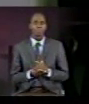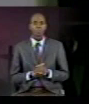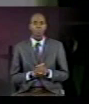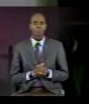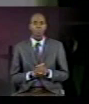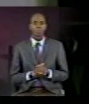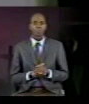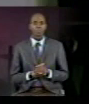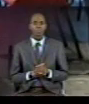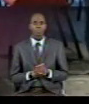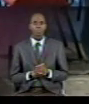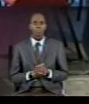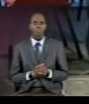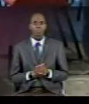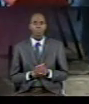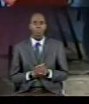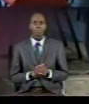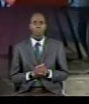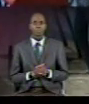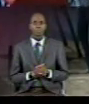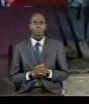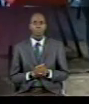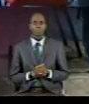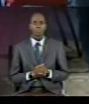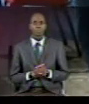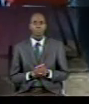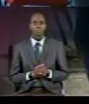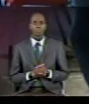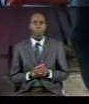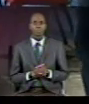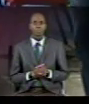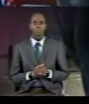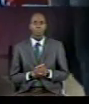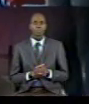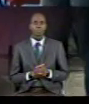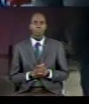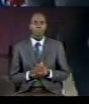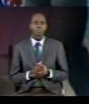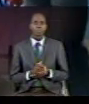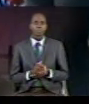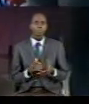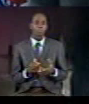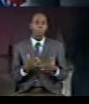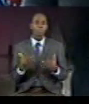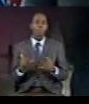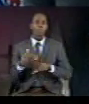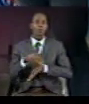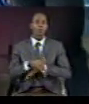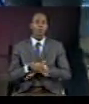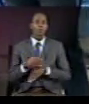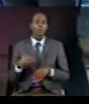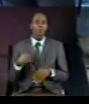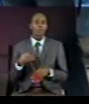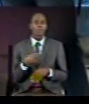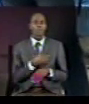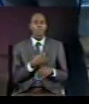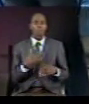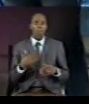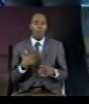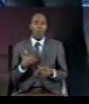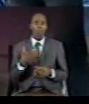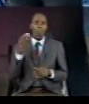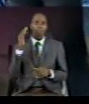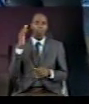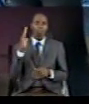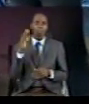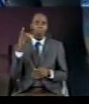I am Bro Kelibes Davids. I am medical doctor. And tonight we have testifiers. The first is